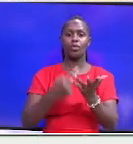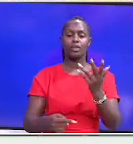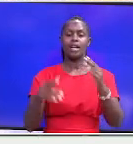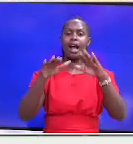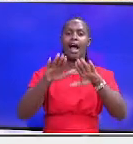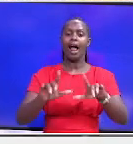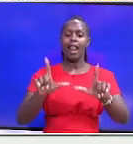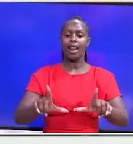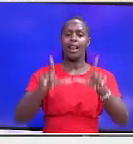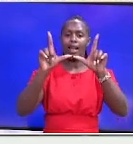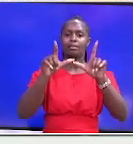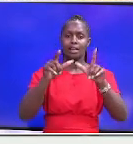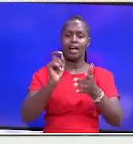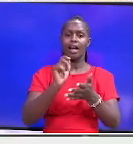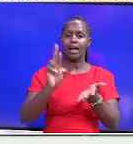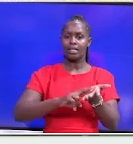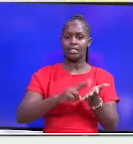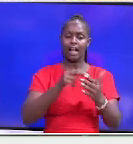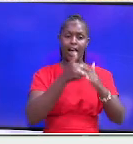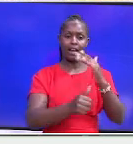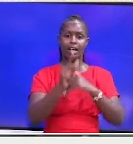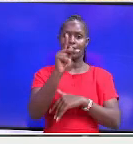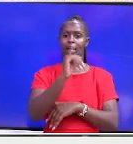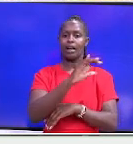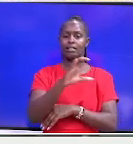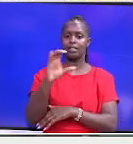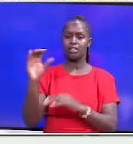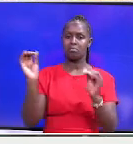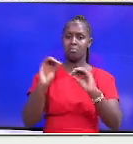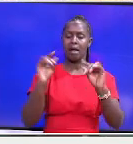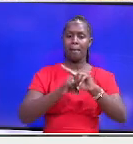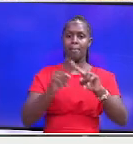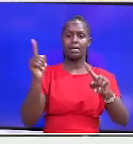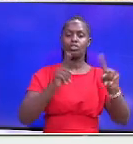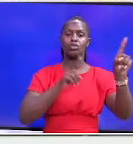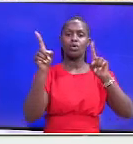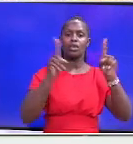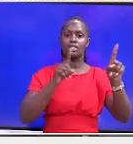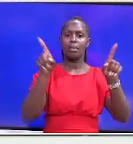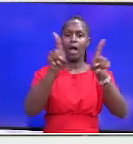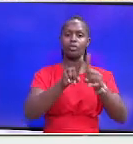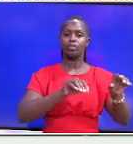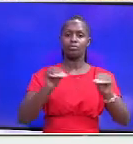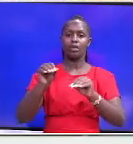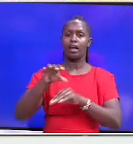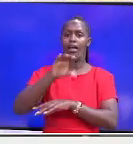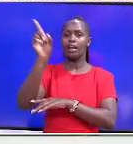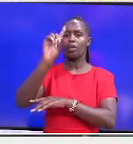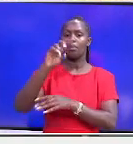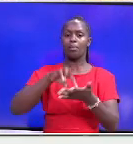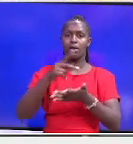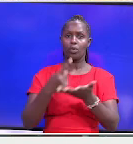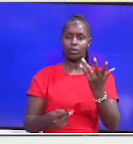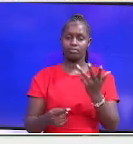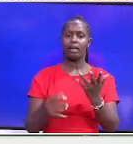ya KICC bali wizara ya utalii na ambayo ilihamisha kwa serikali ya kaunti ya Nairobi licha ya kuwa jengo la kitaifa chini